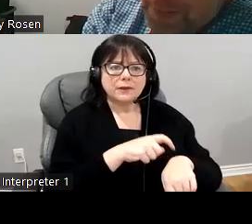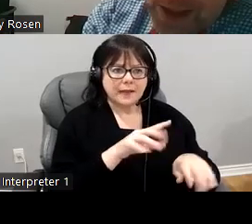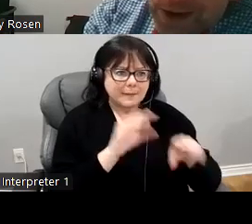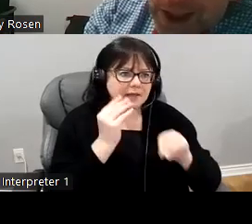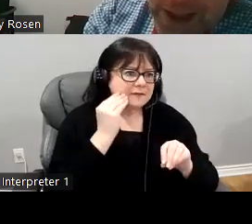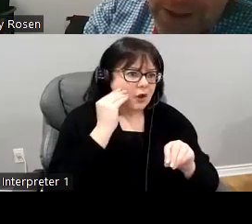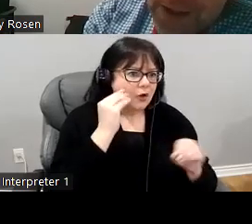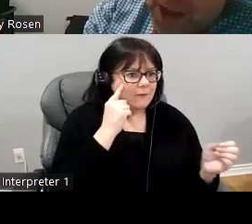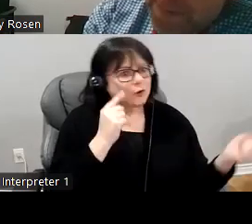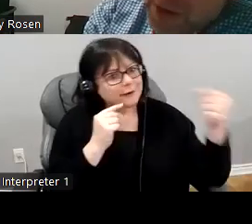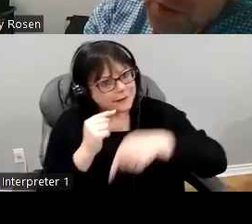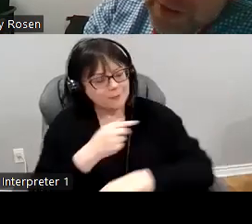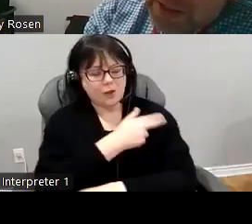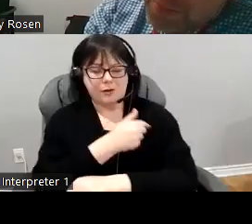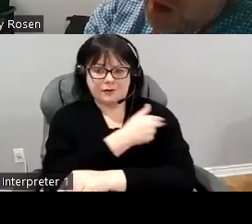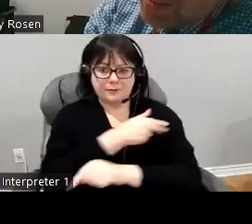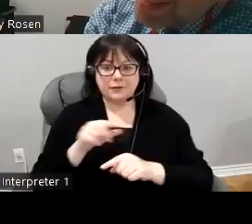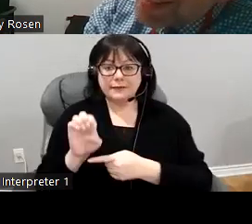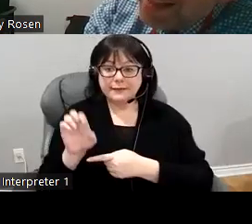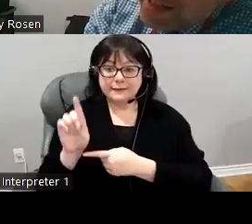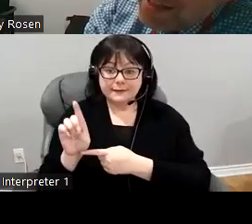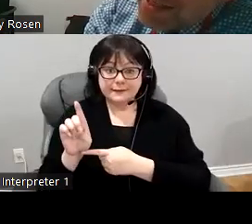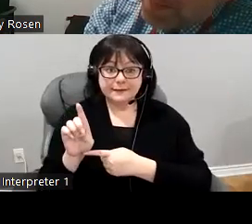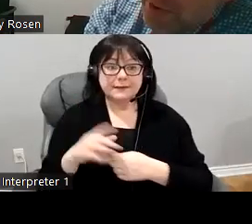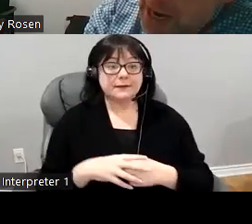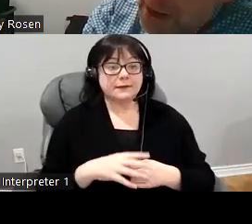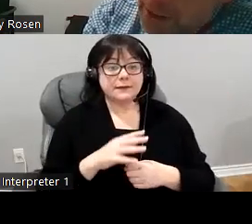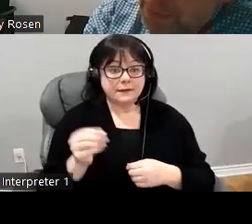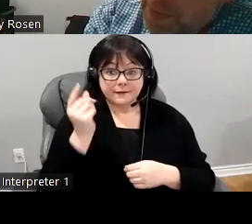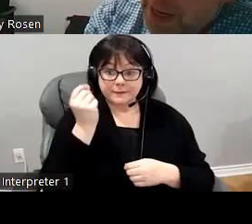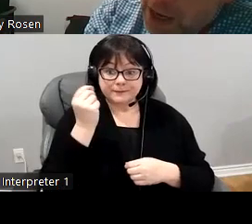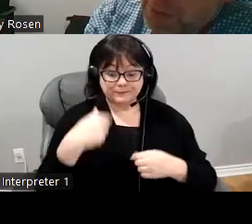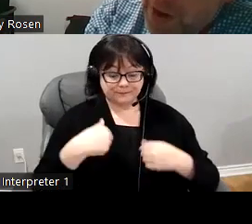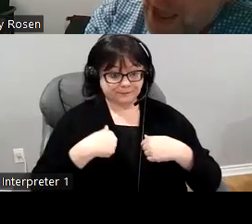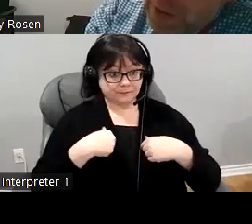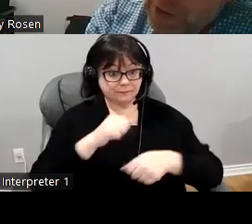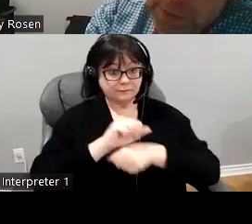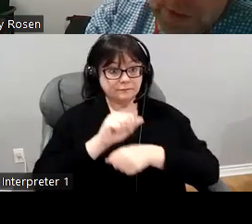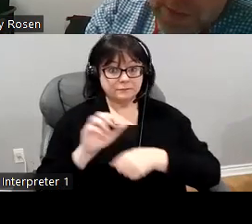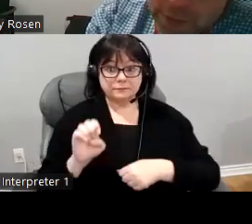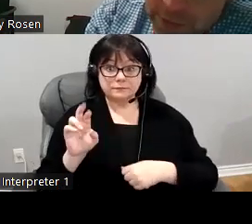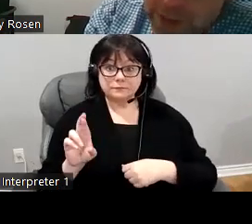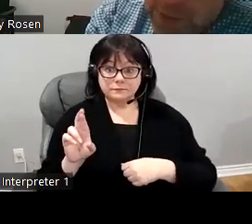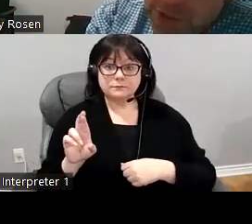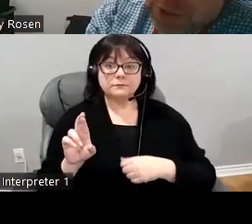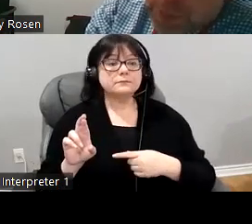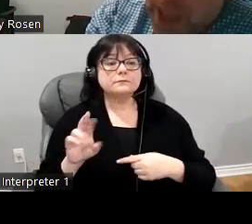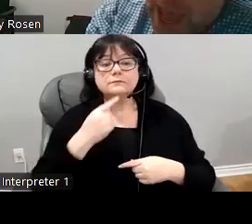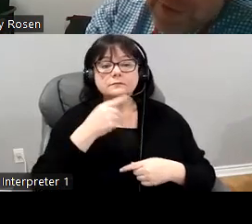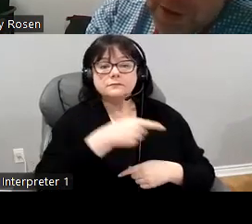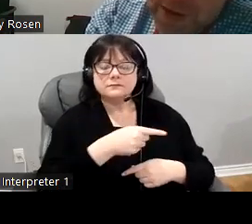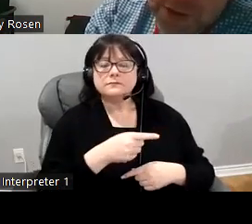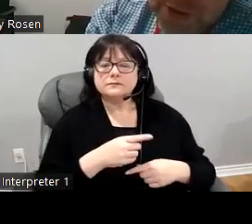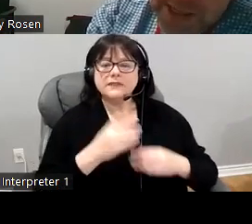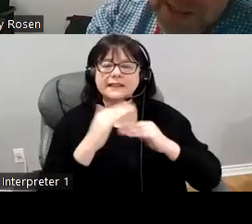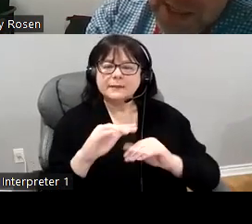Also, I'm an ER guy. Abuse victims are less likely to see a primary care provider in the community. The limited research that we